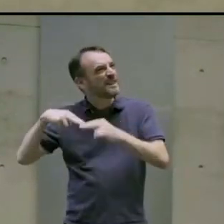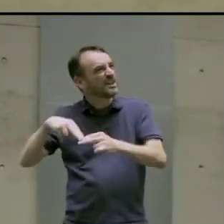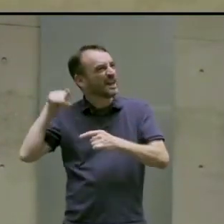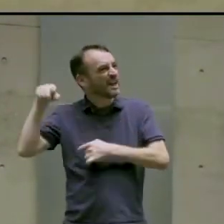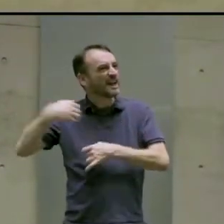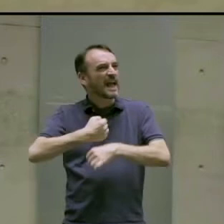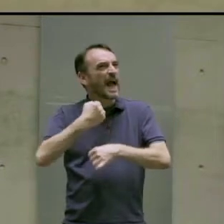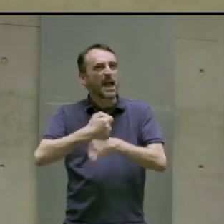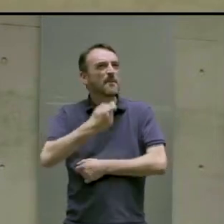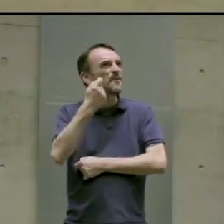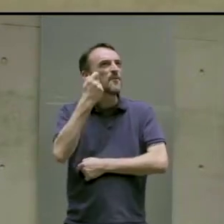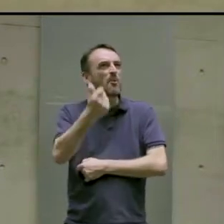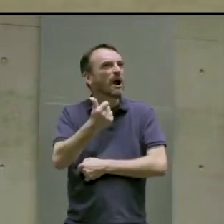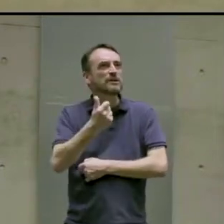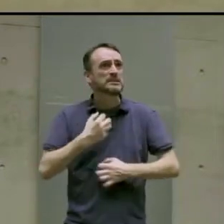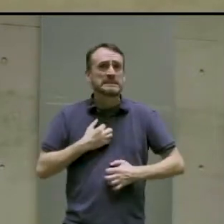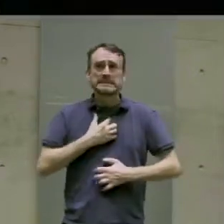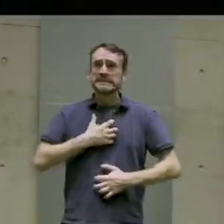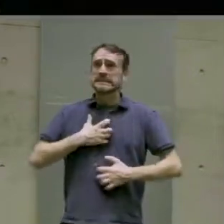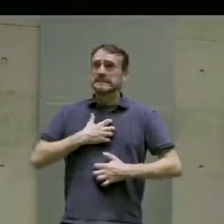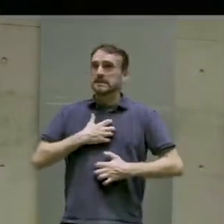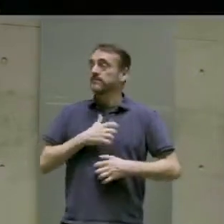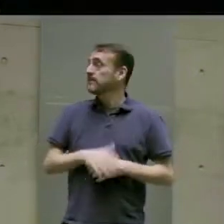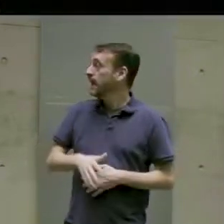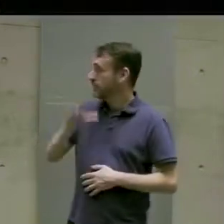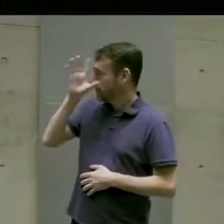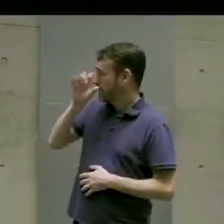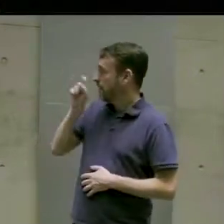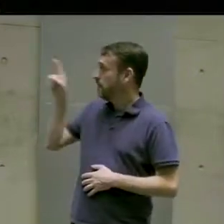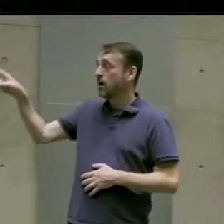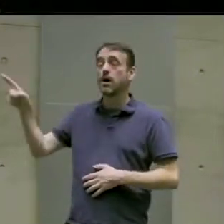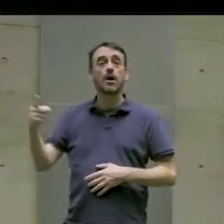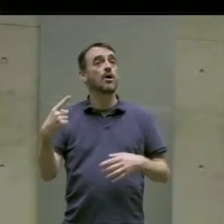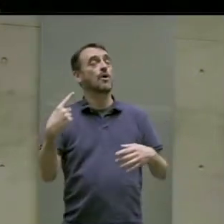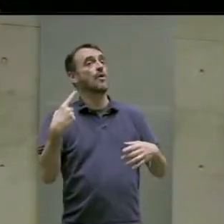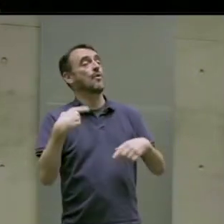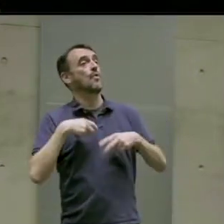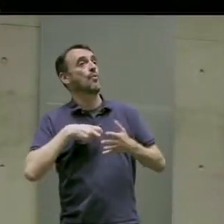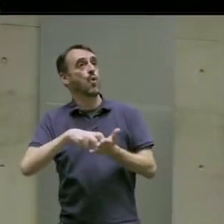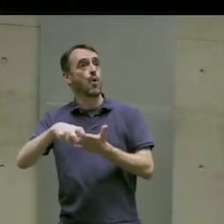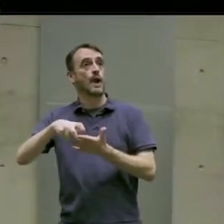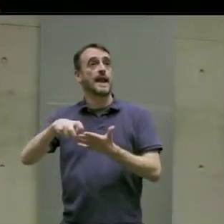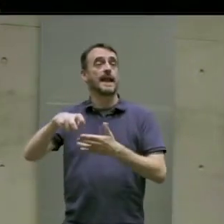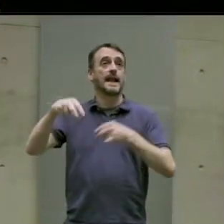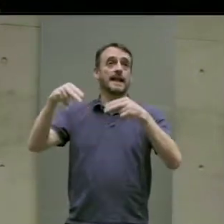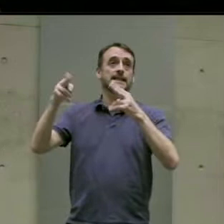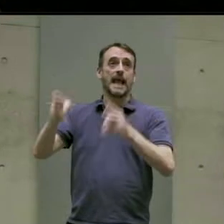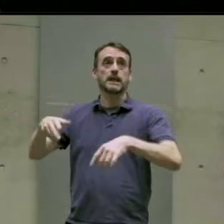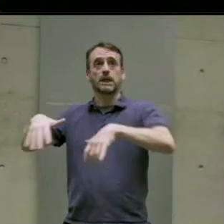tension. And if you remember from The Walking Dead, they also did this, but they did this not with